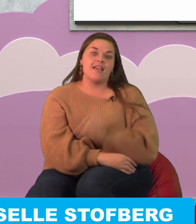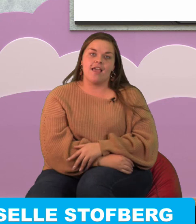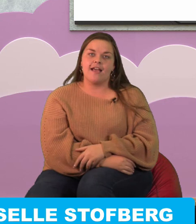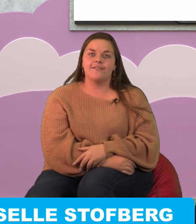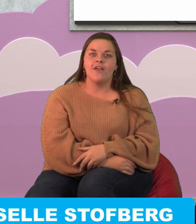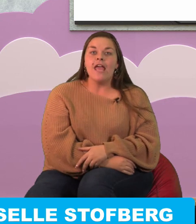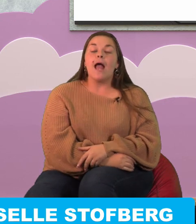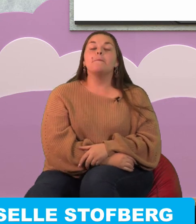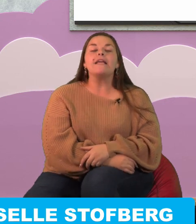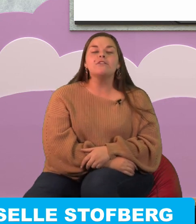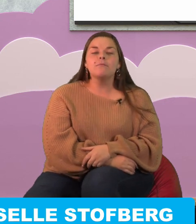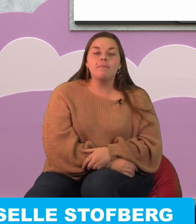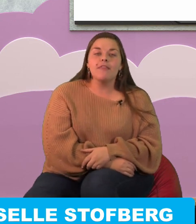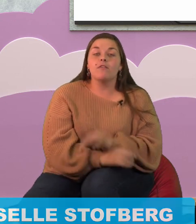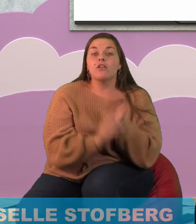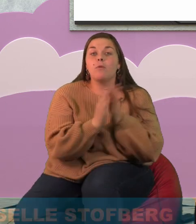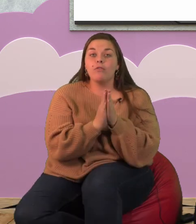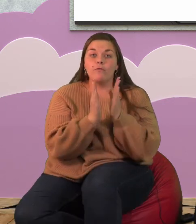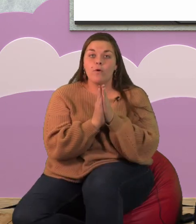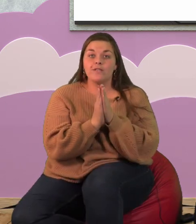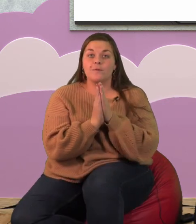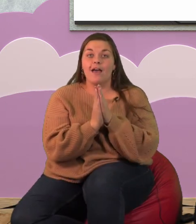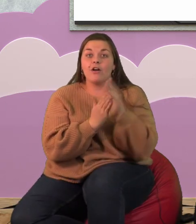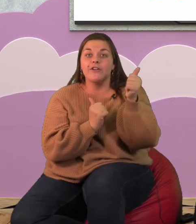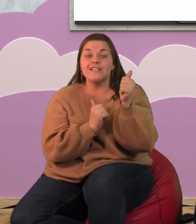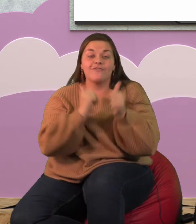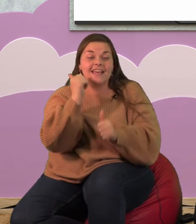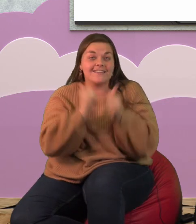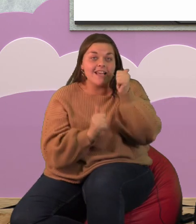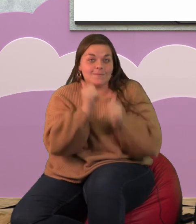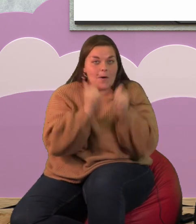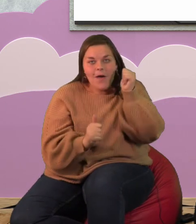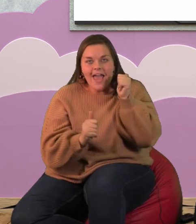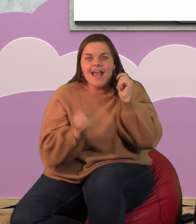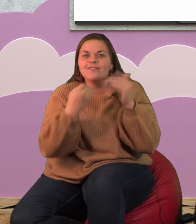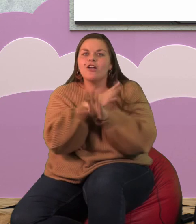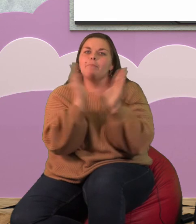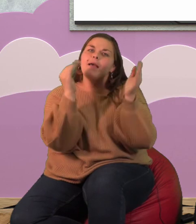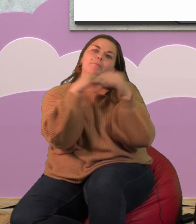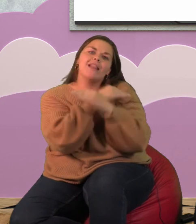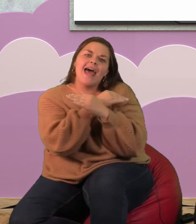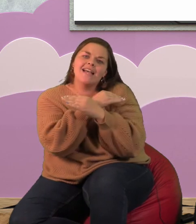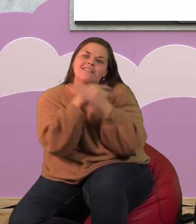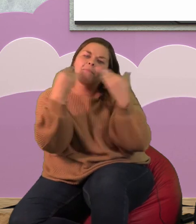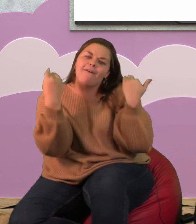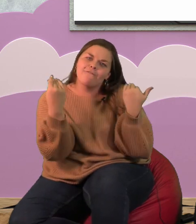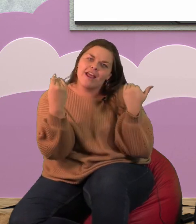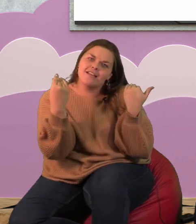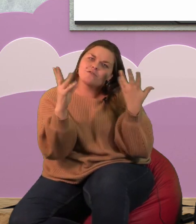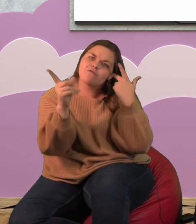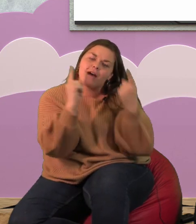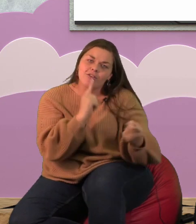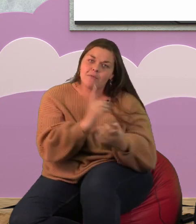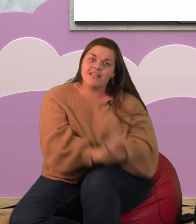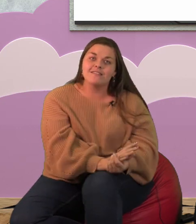and staying active. And please remember that on the 12th of August, we have our Careers VX Expo. It's going to be a blast, my